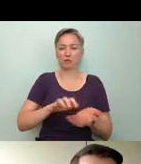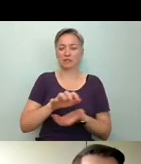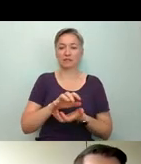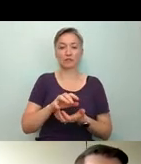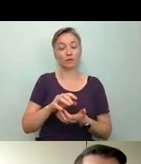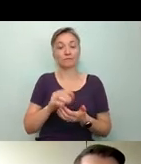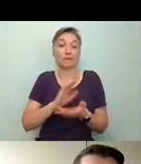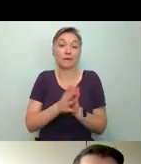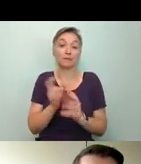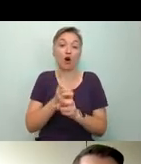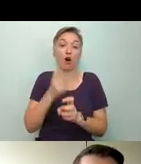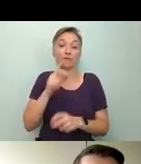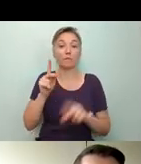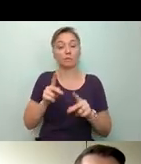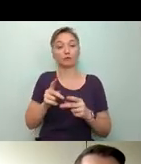to.